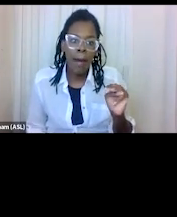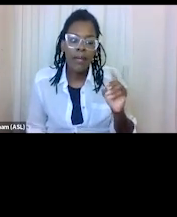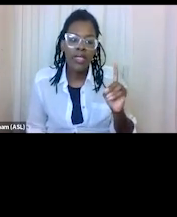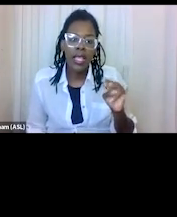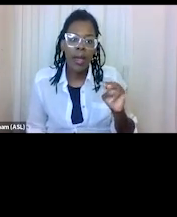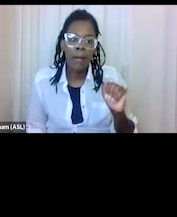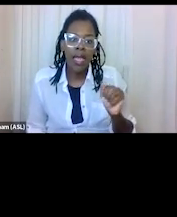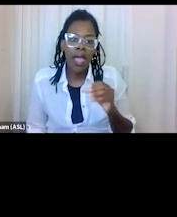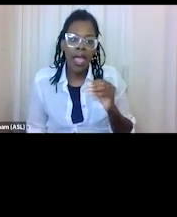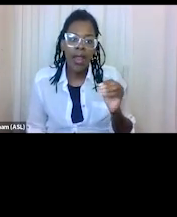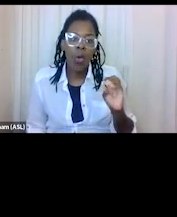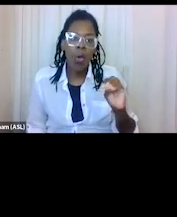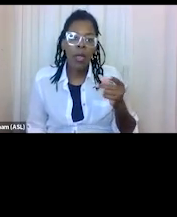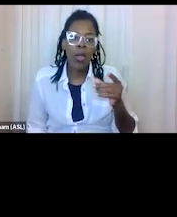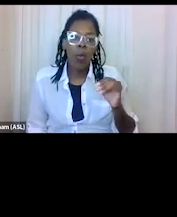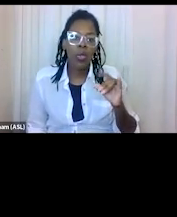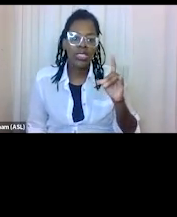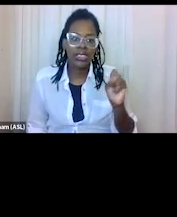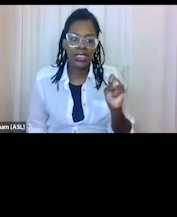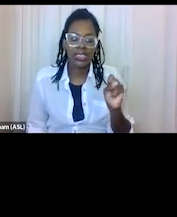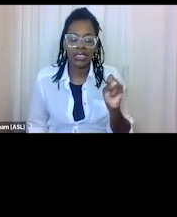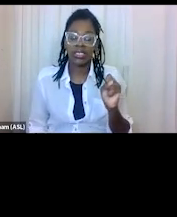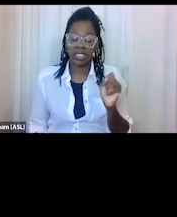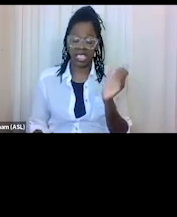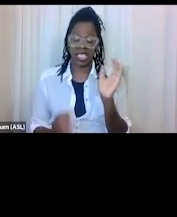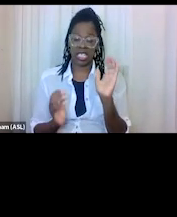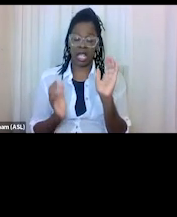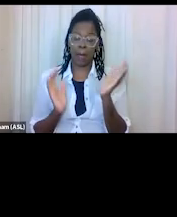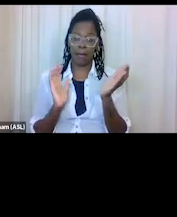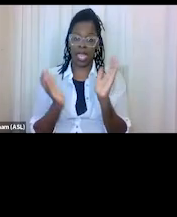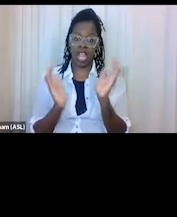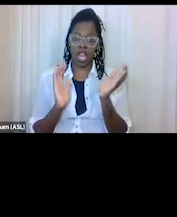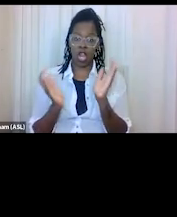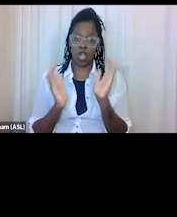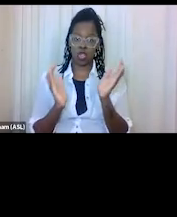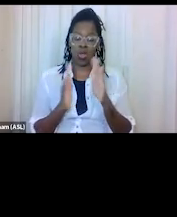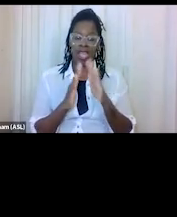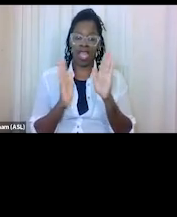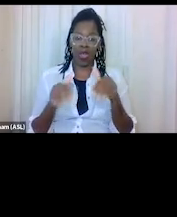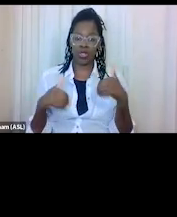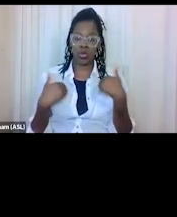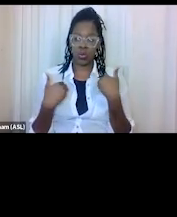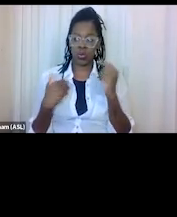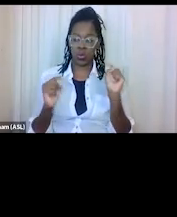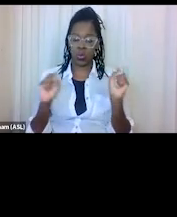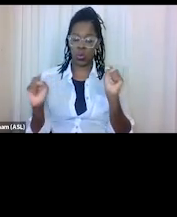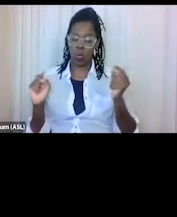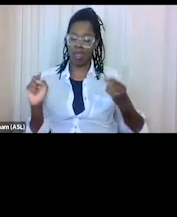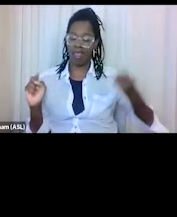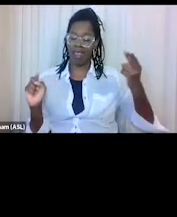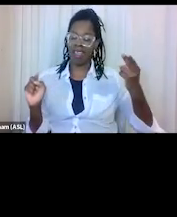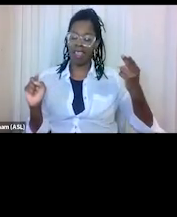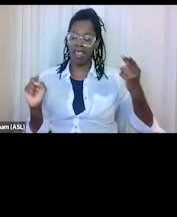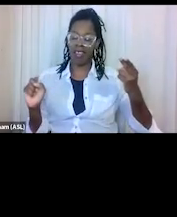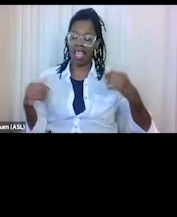well as opioid misuse. If you compare this to the rates in housed youth, they're vastly higher. Housed youth